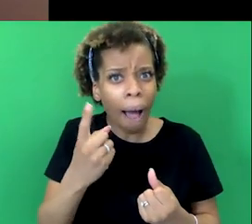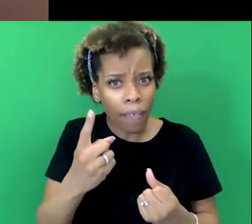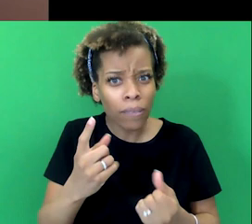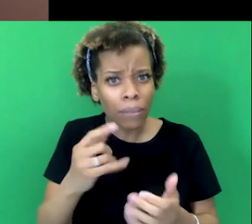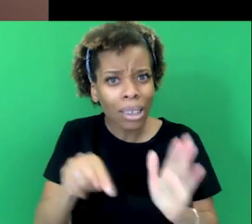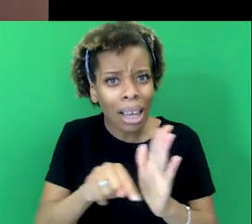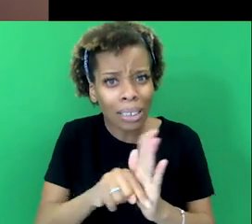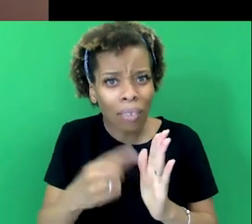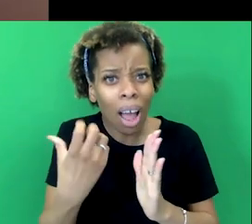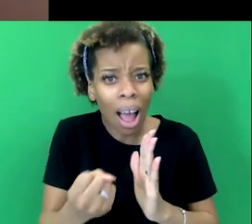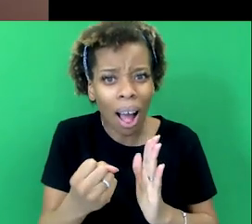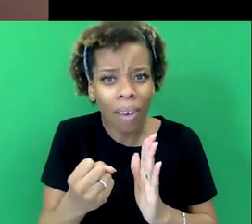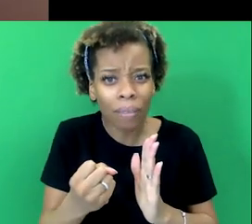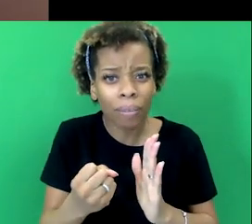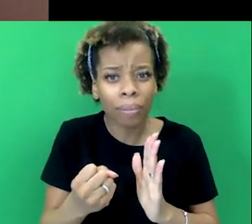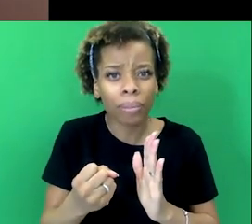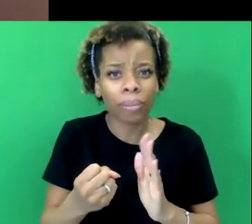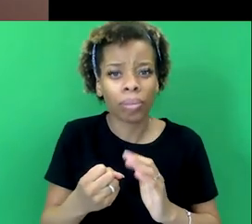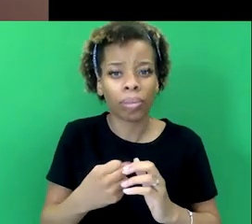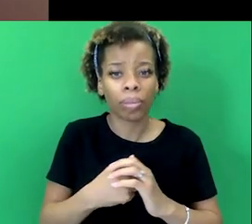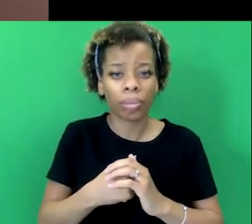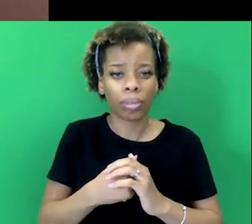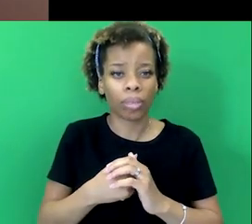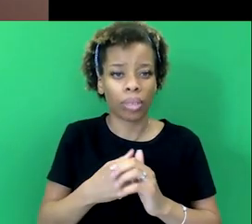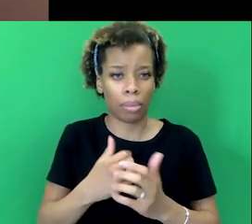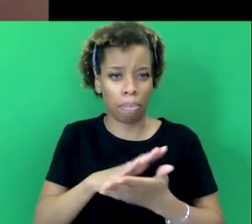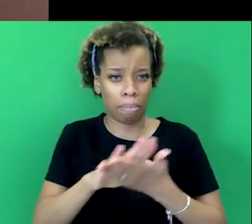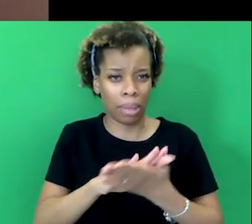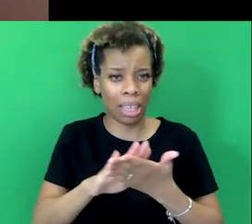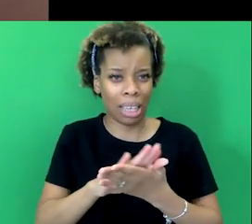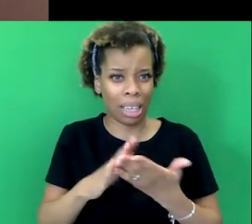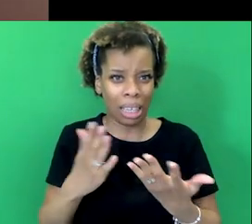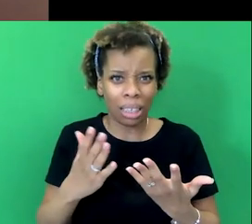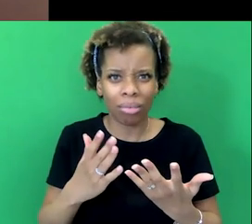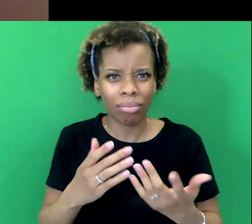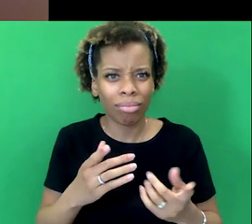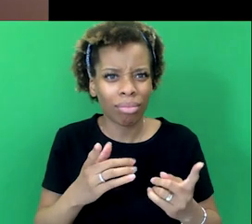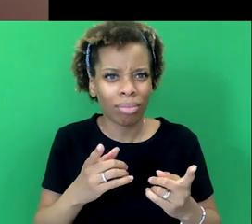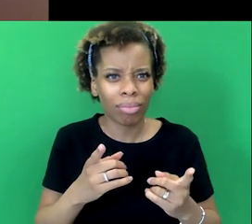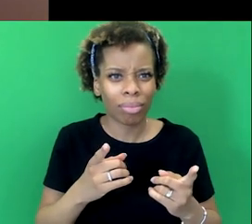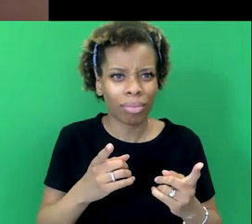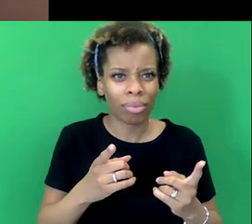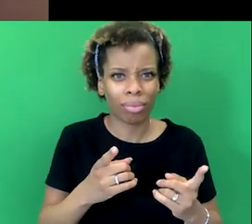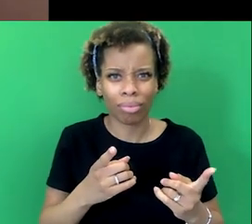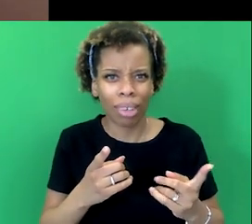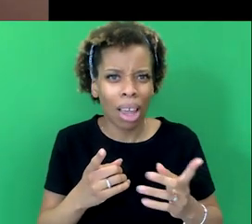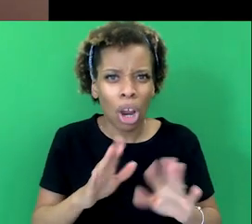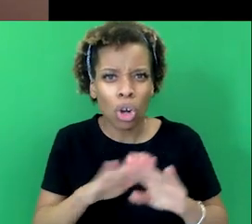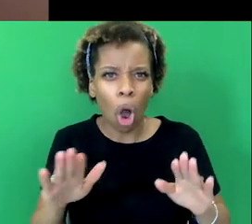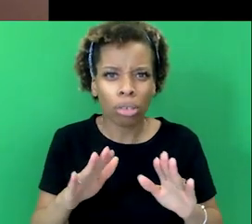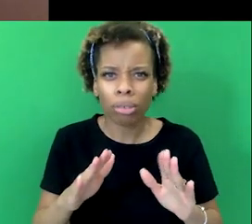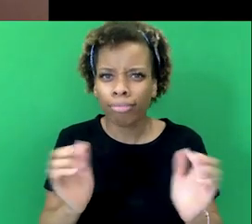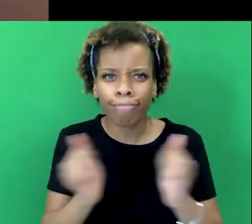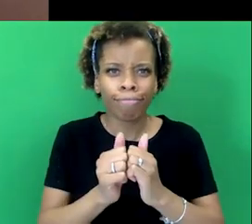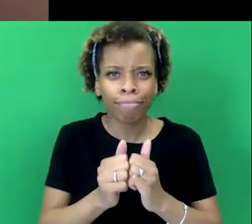to, according to the historical record, might seem to, you know, be unsensitive to other human